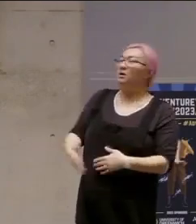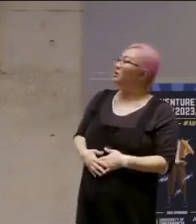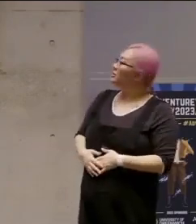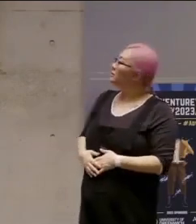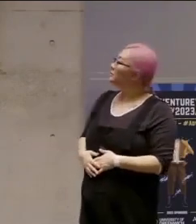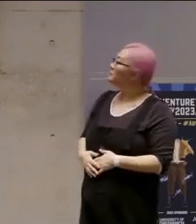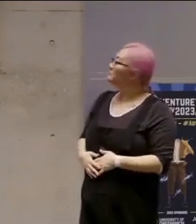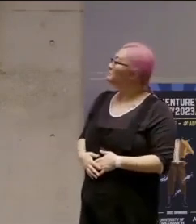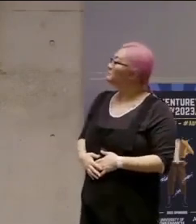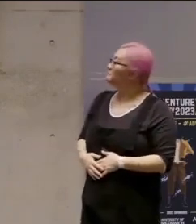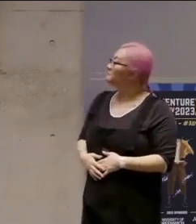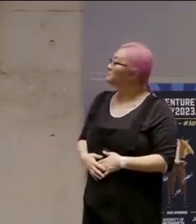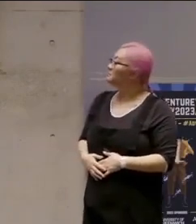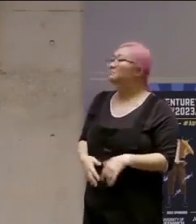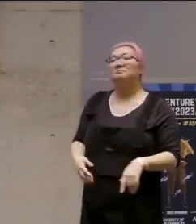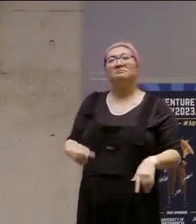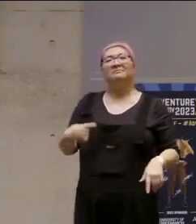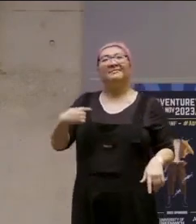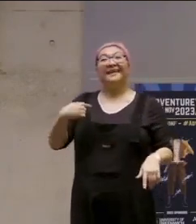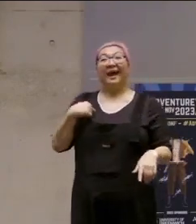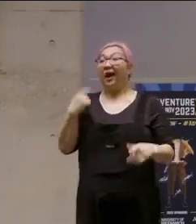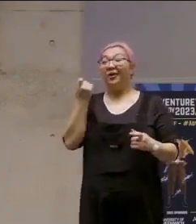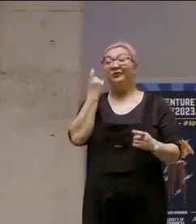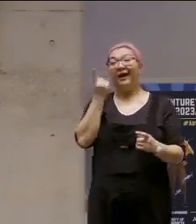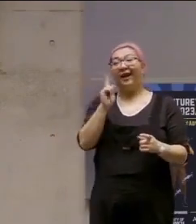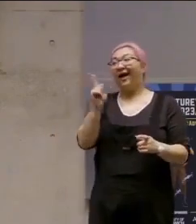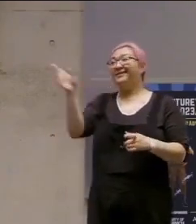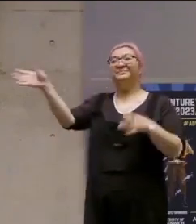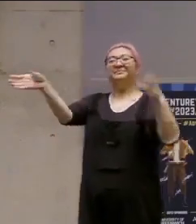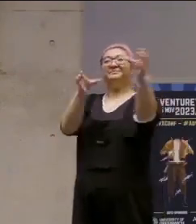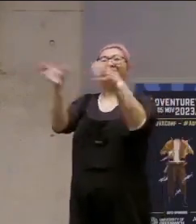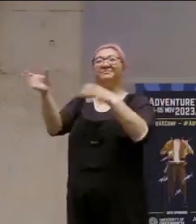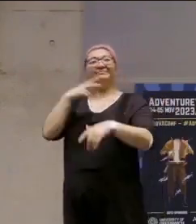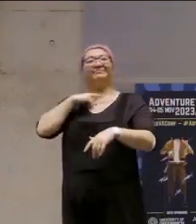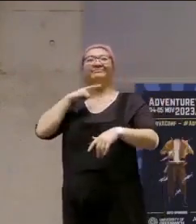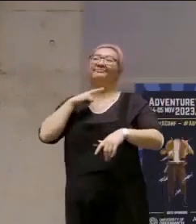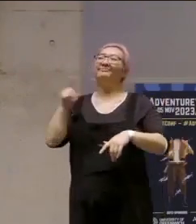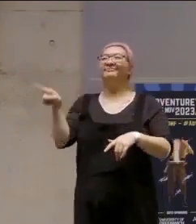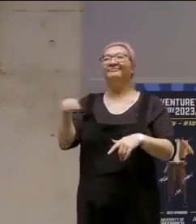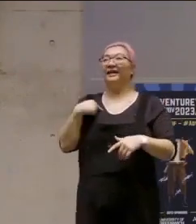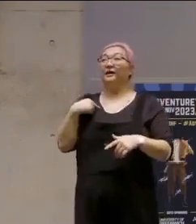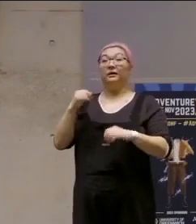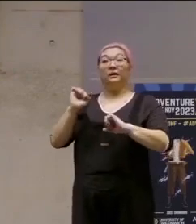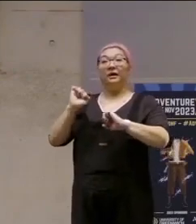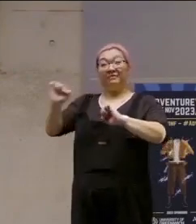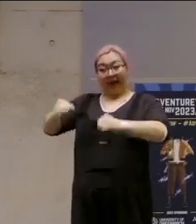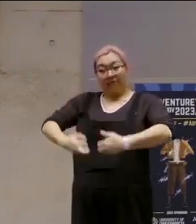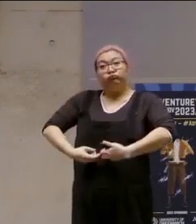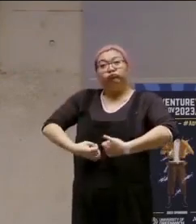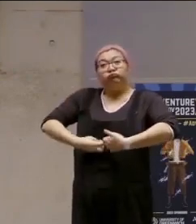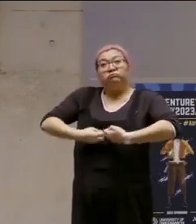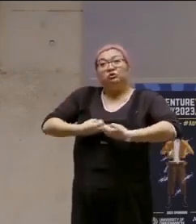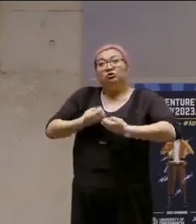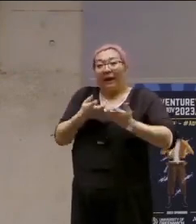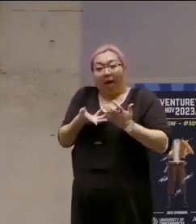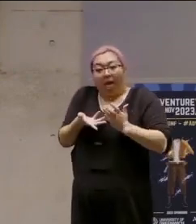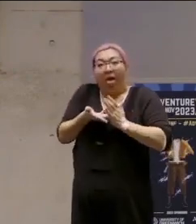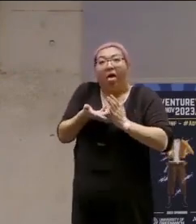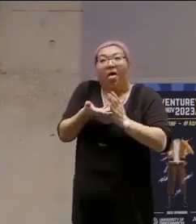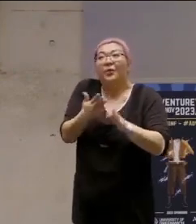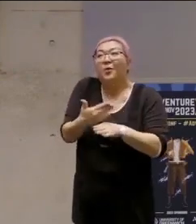of them was that they injected themselves into it. They were like, no, I've got an idea. I know how this line can be a bit better. And I loved it